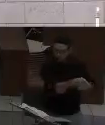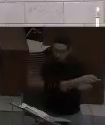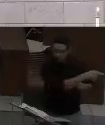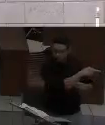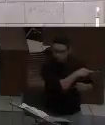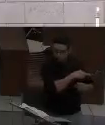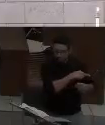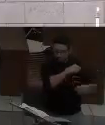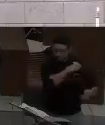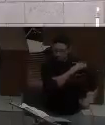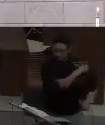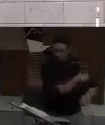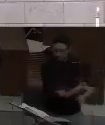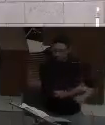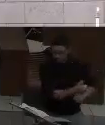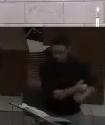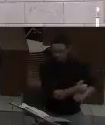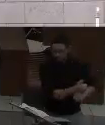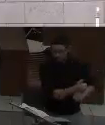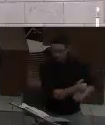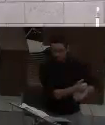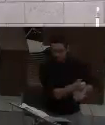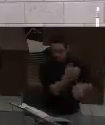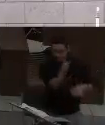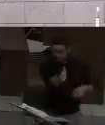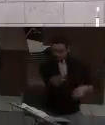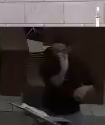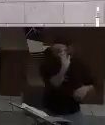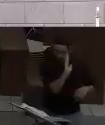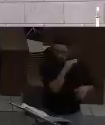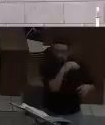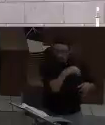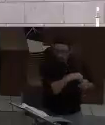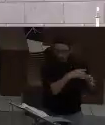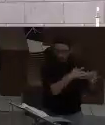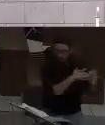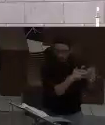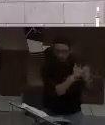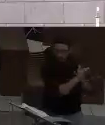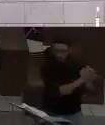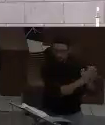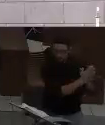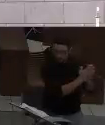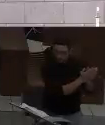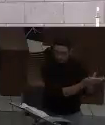Been made by God in the world.